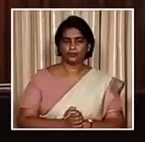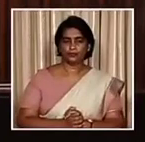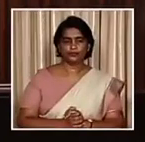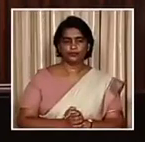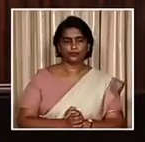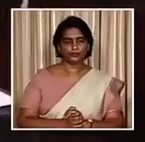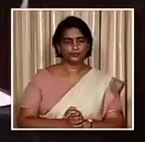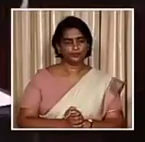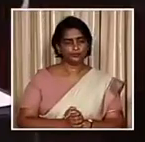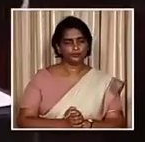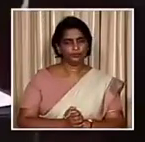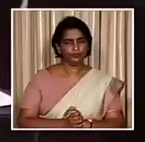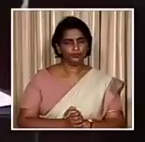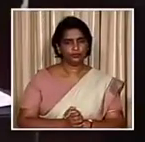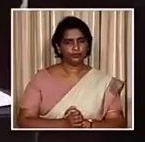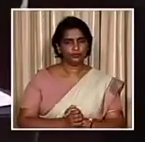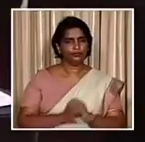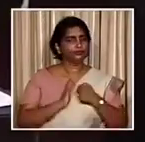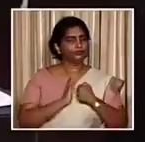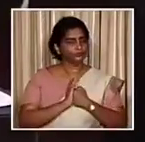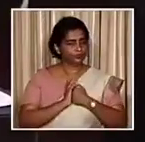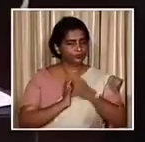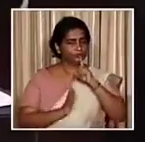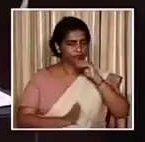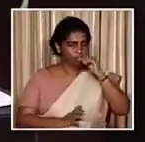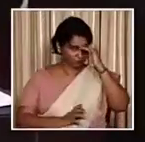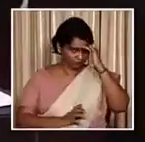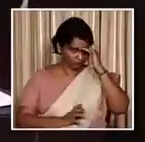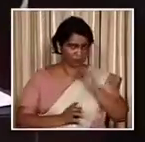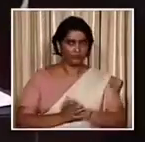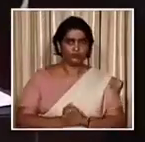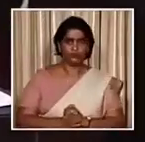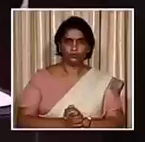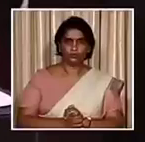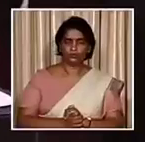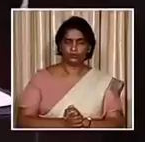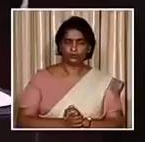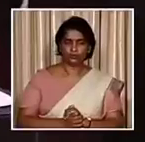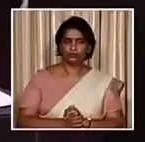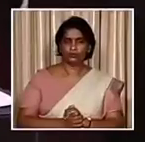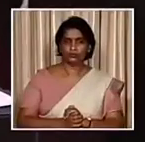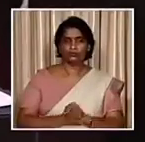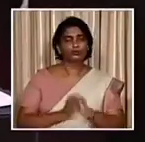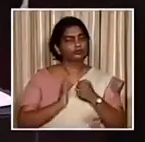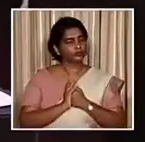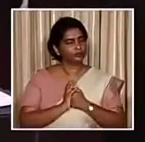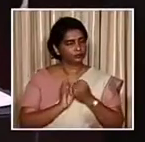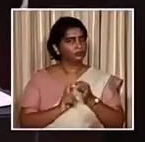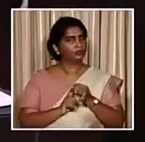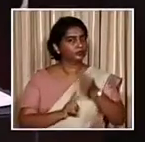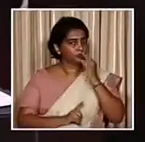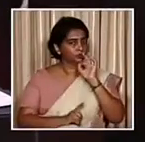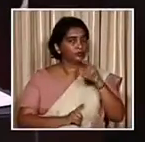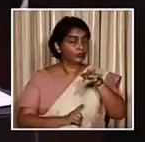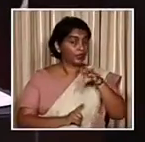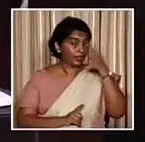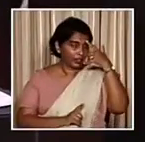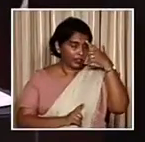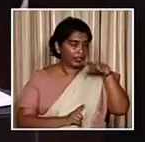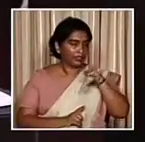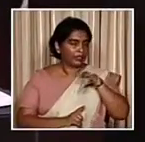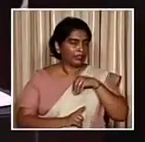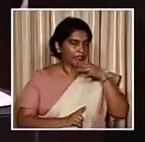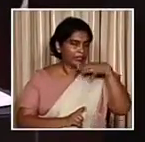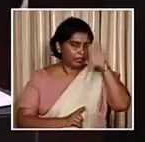I think the Honorable President should understand you have presented the report and you have